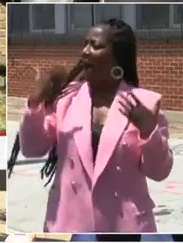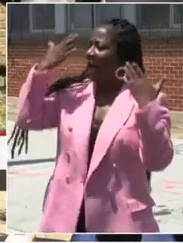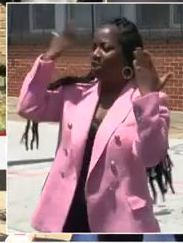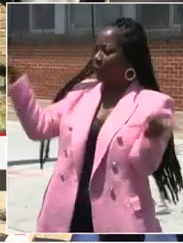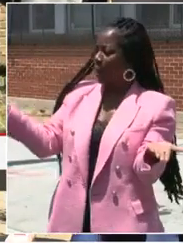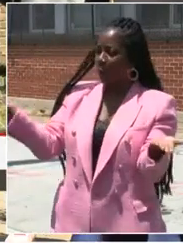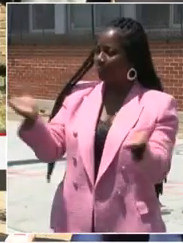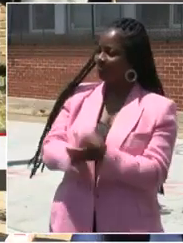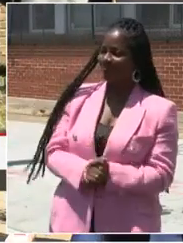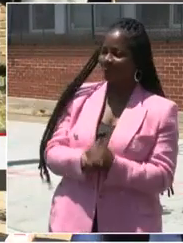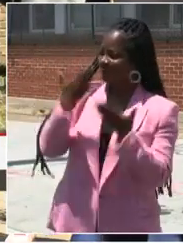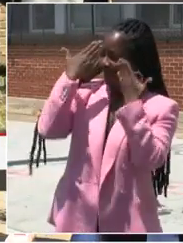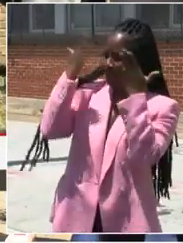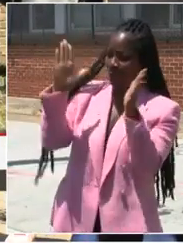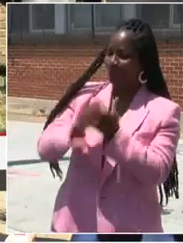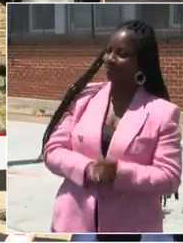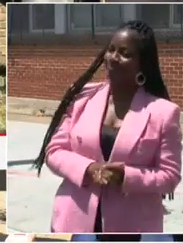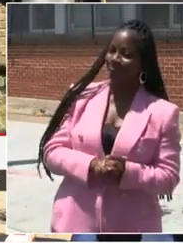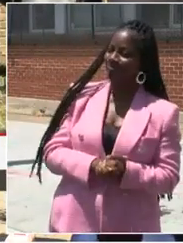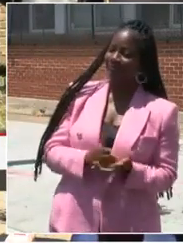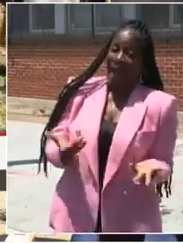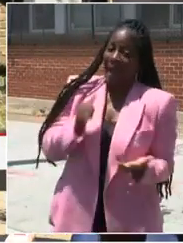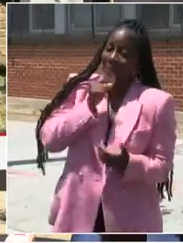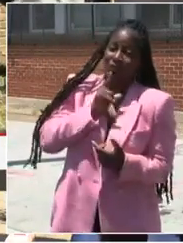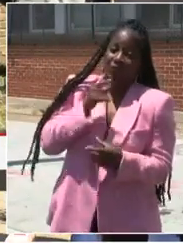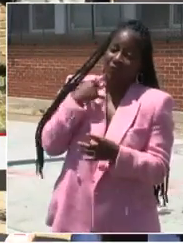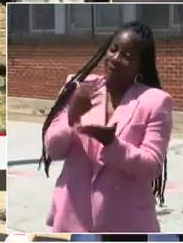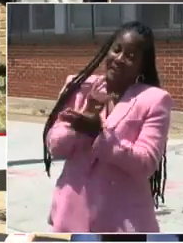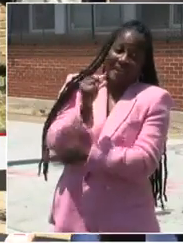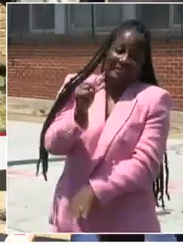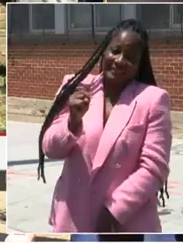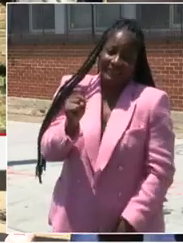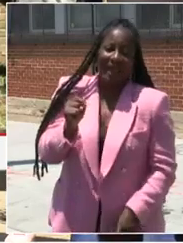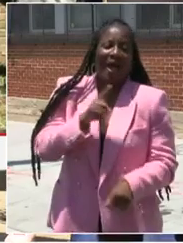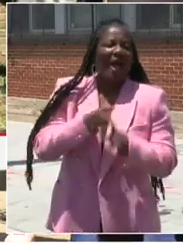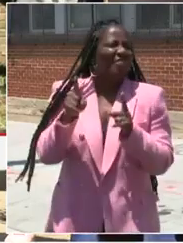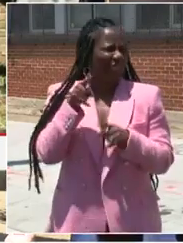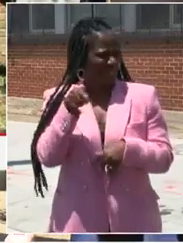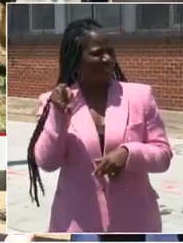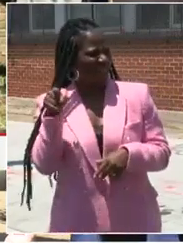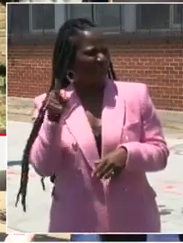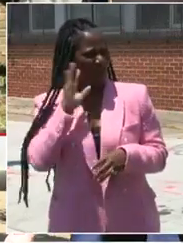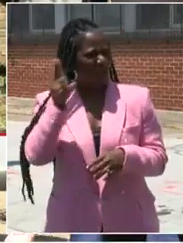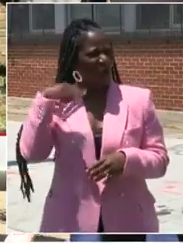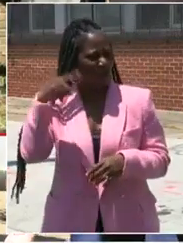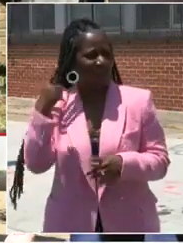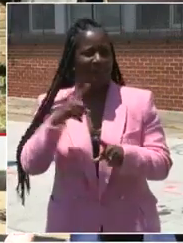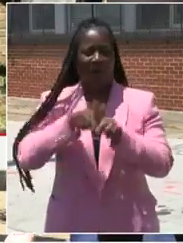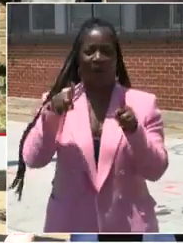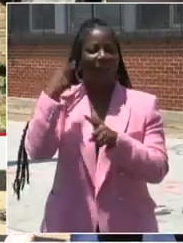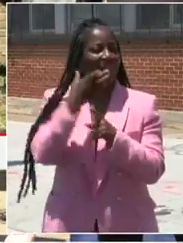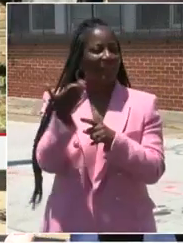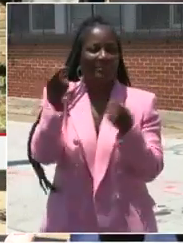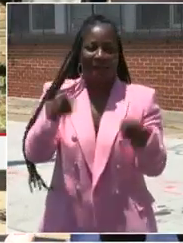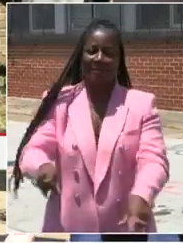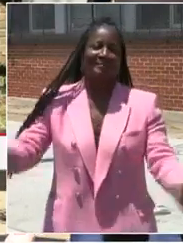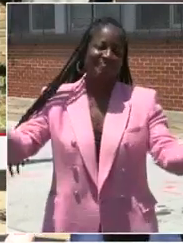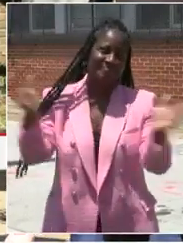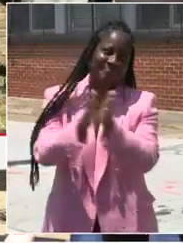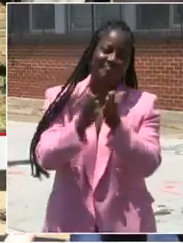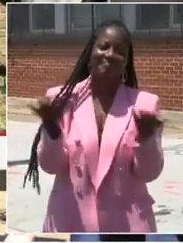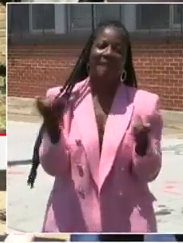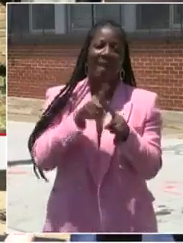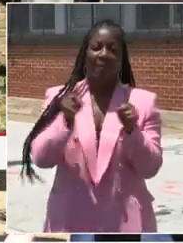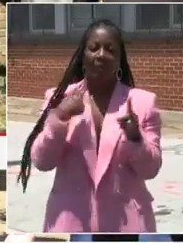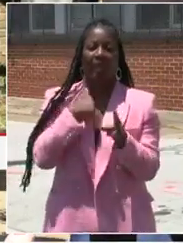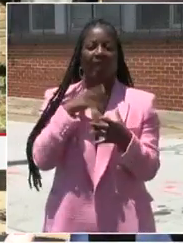know. I don't know if we are going to get it. Now, they'd be crazy, right? But crazy things happen sometimes. We